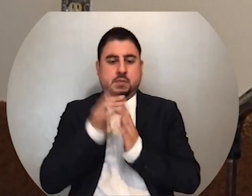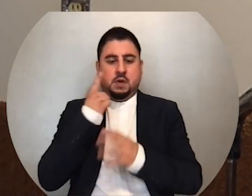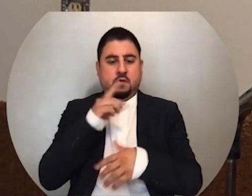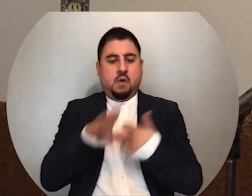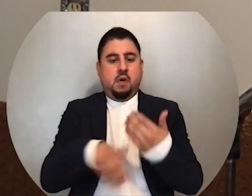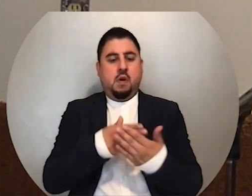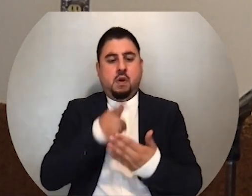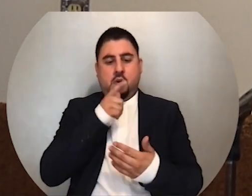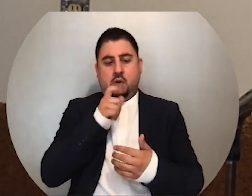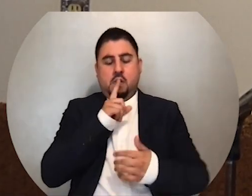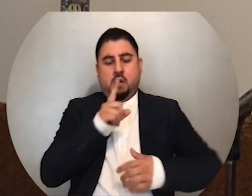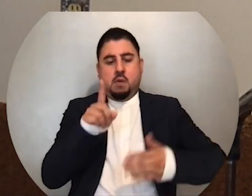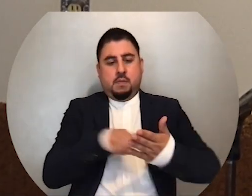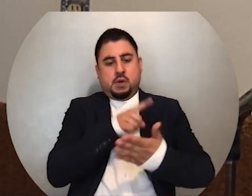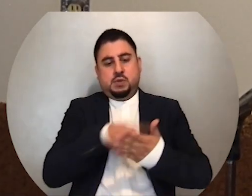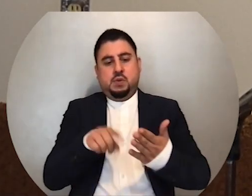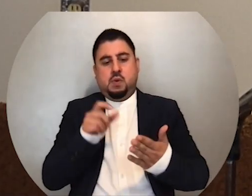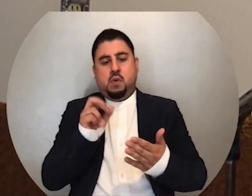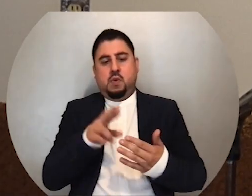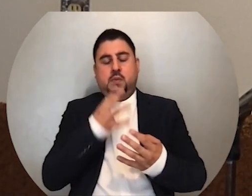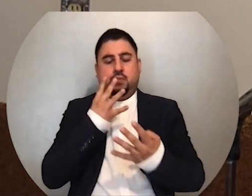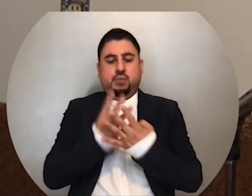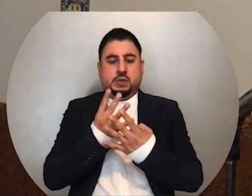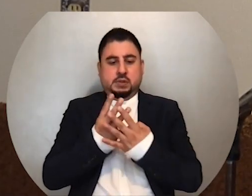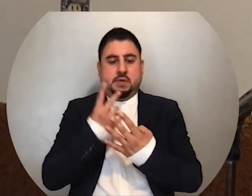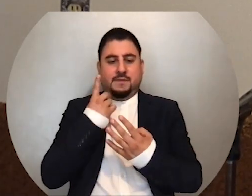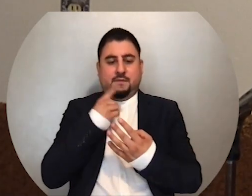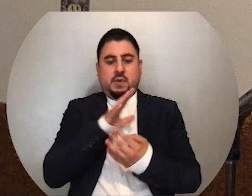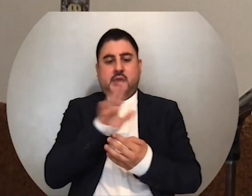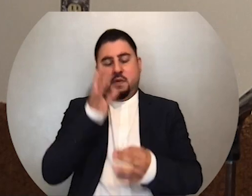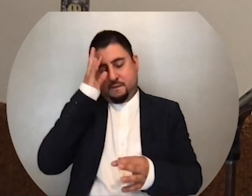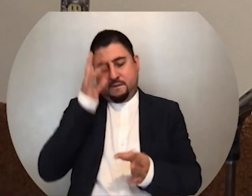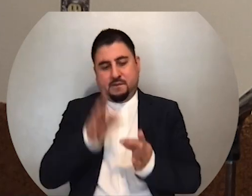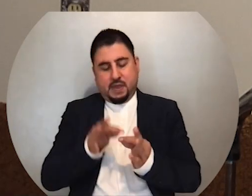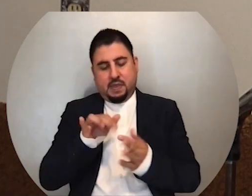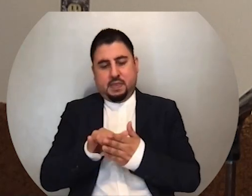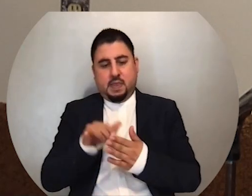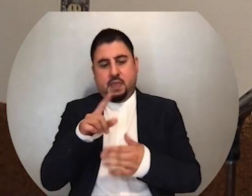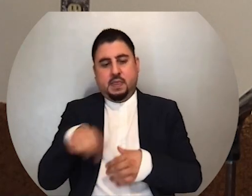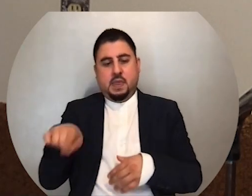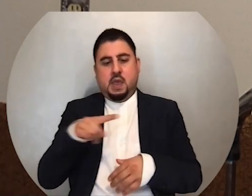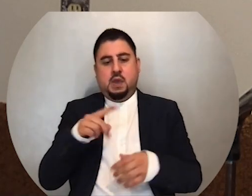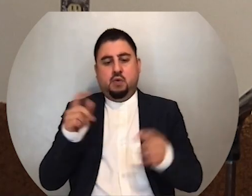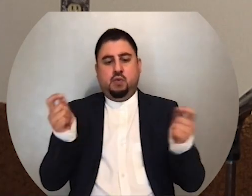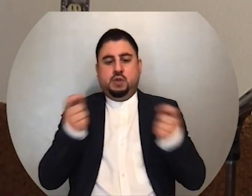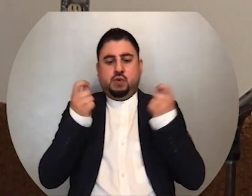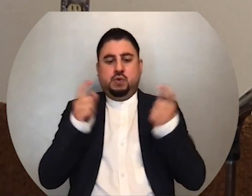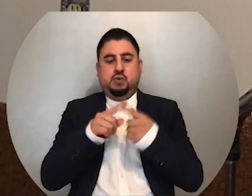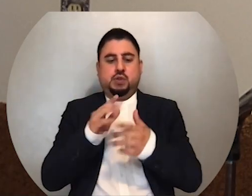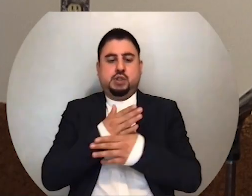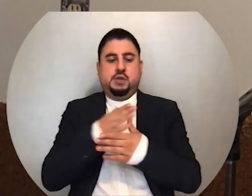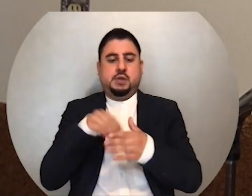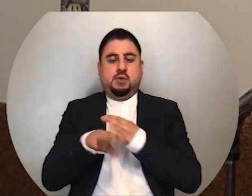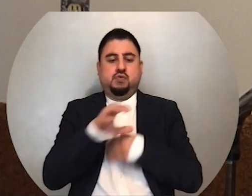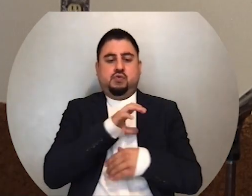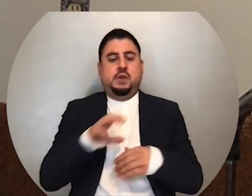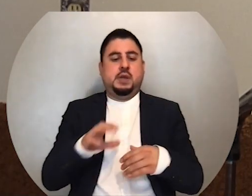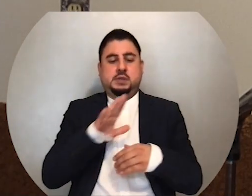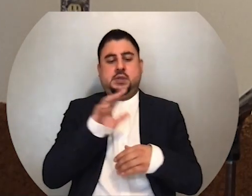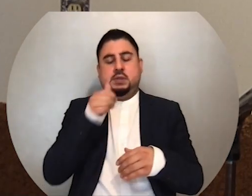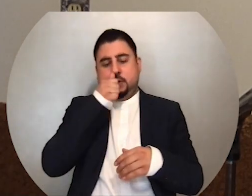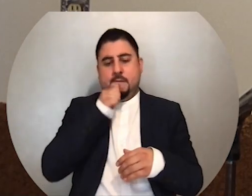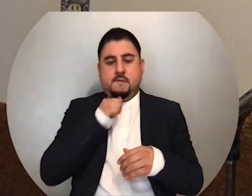For all who are persecuted or imprisoned for their faith, that they rejoice to share in Christ's